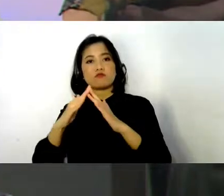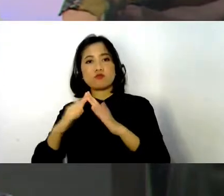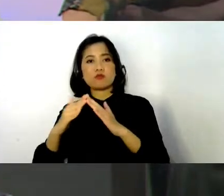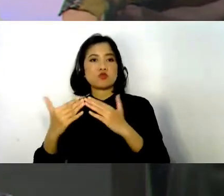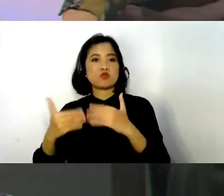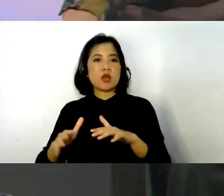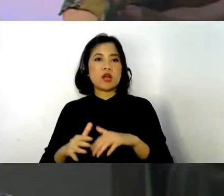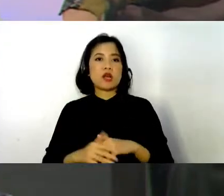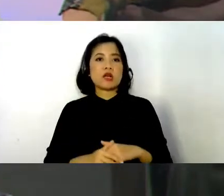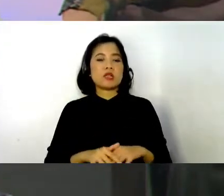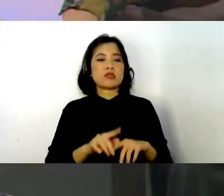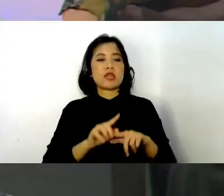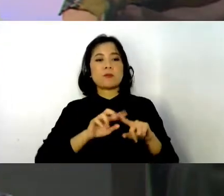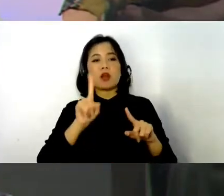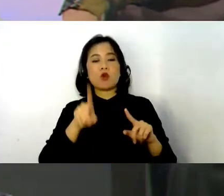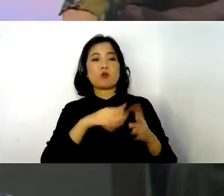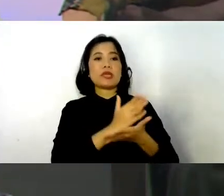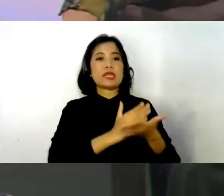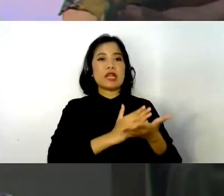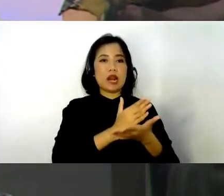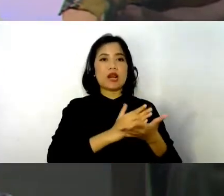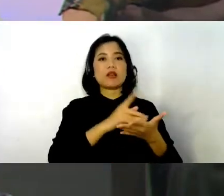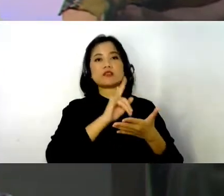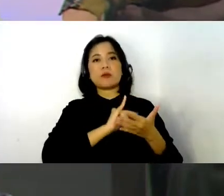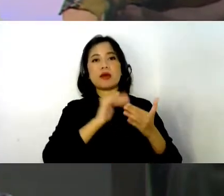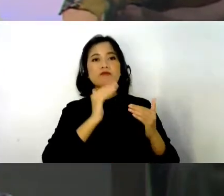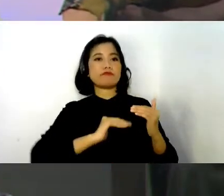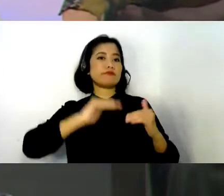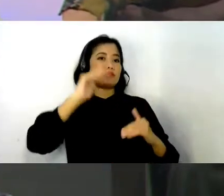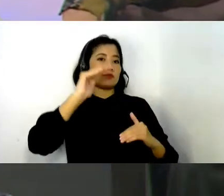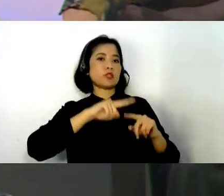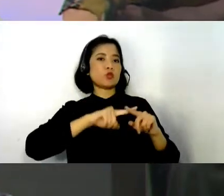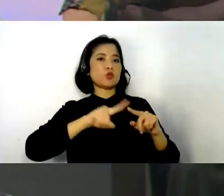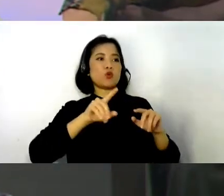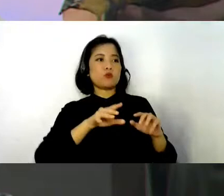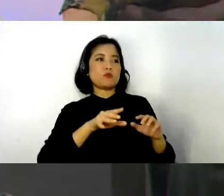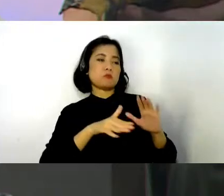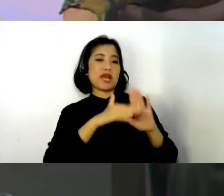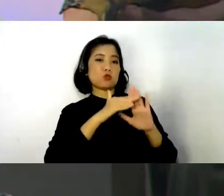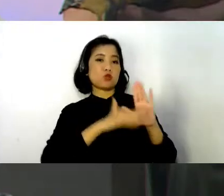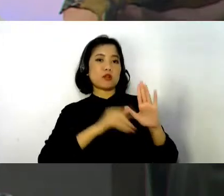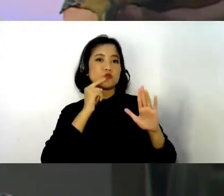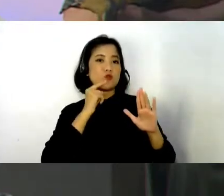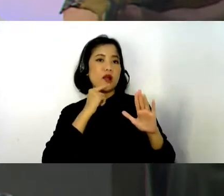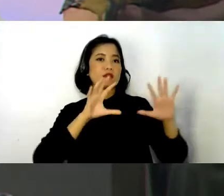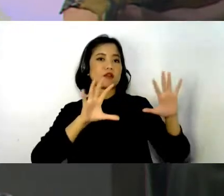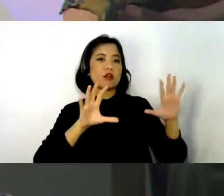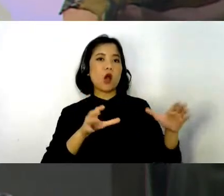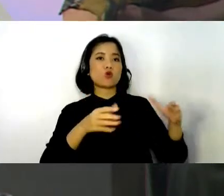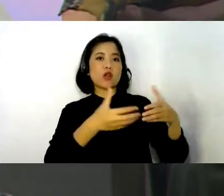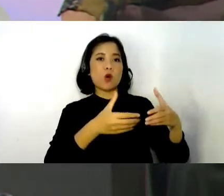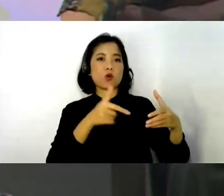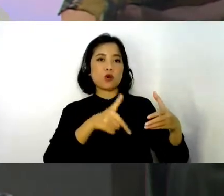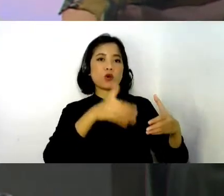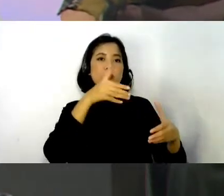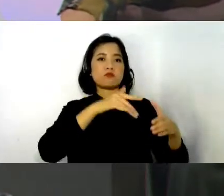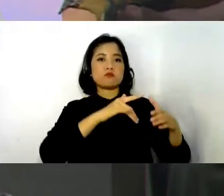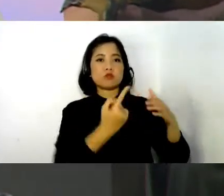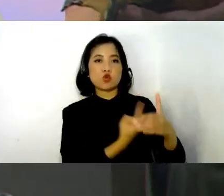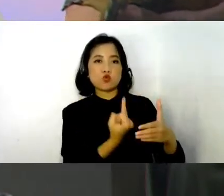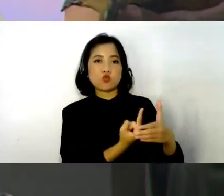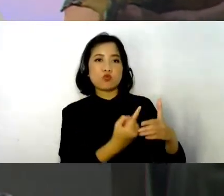most important thing for our bupatis, governors, and mayors. Otherwise, they don't have any clue